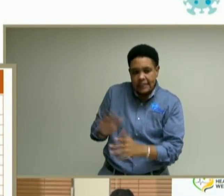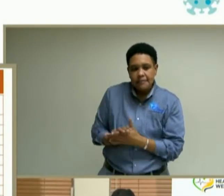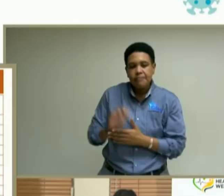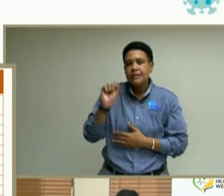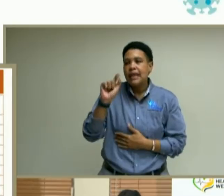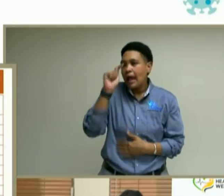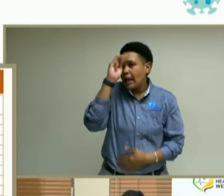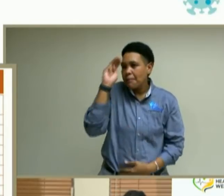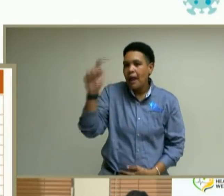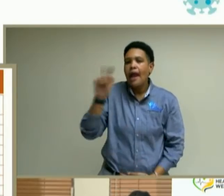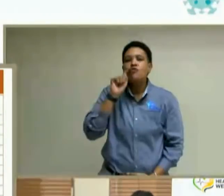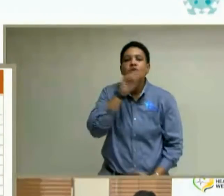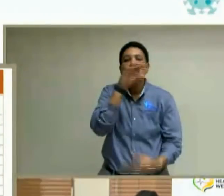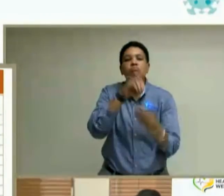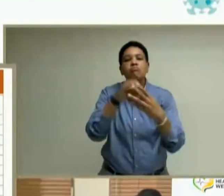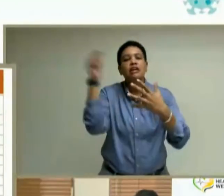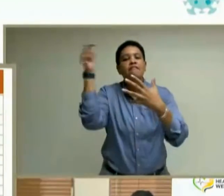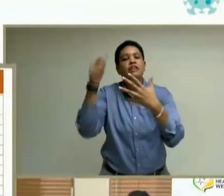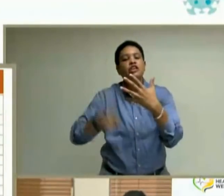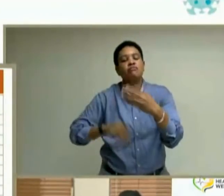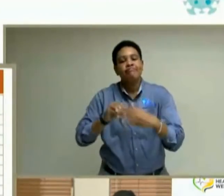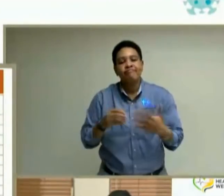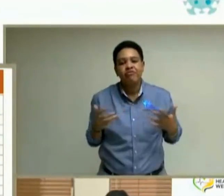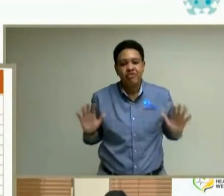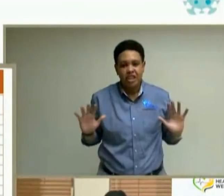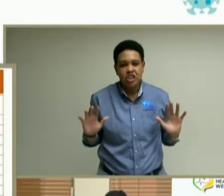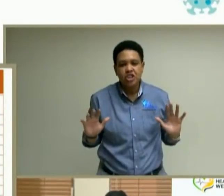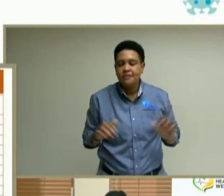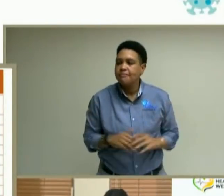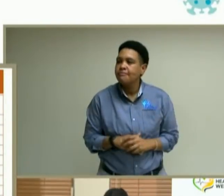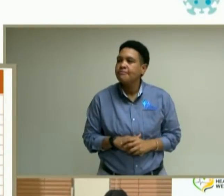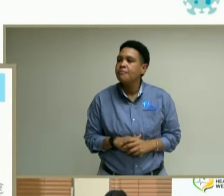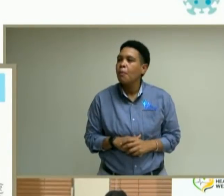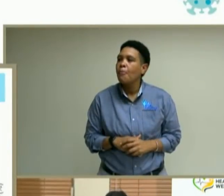St. Mary are featured in this.